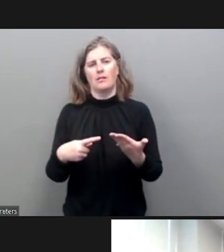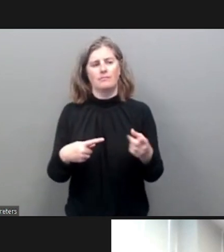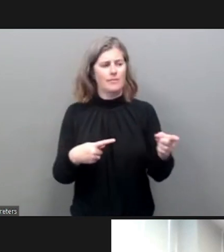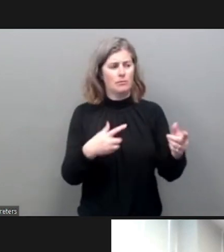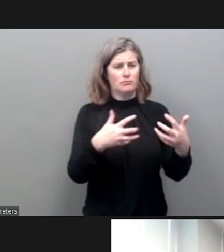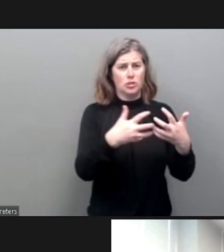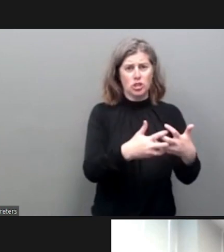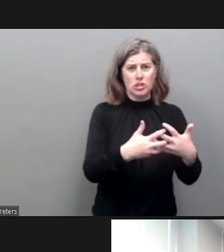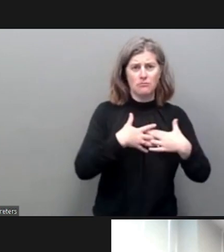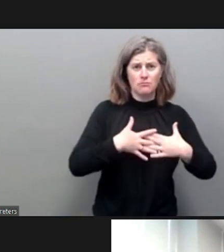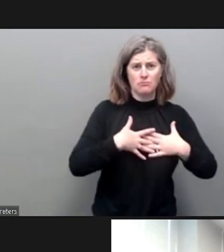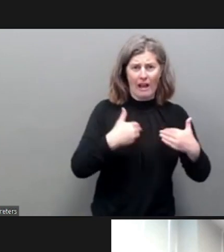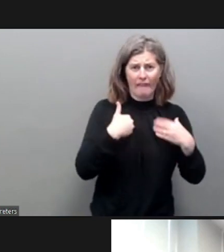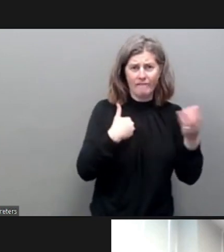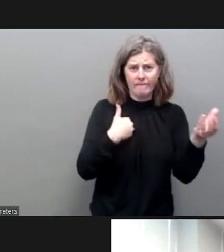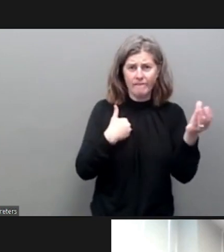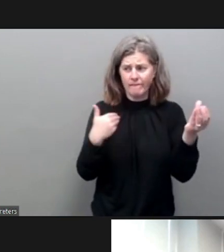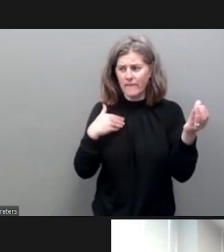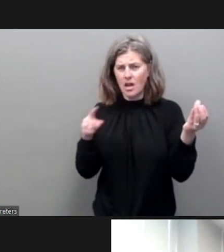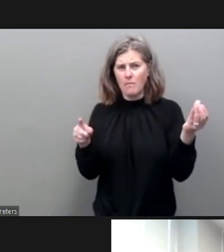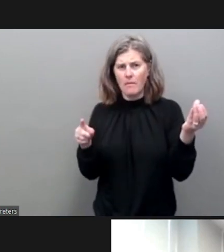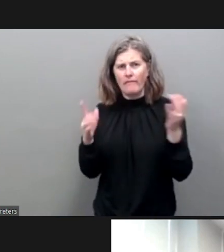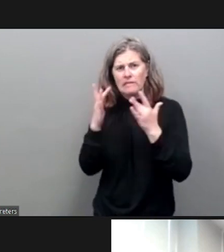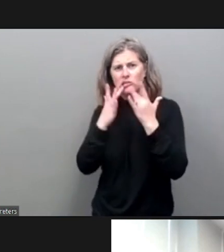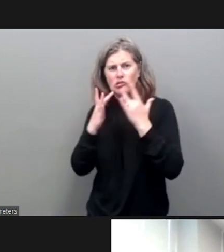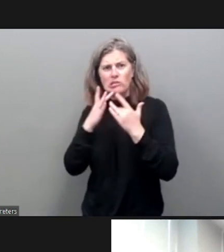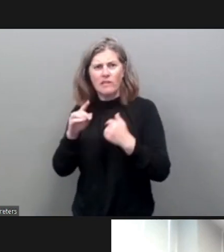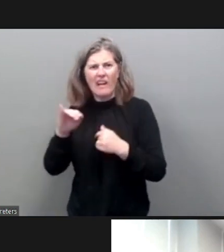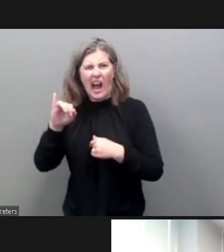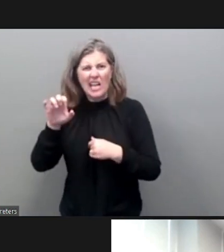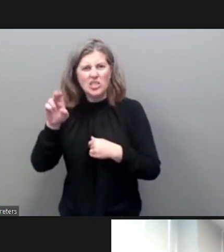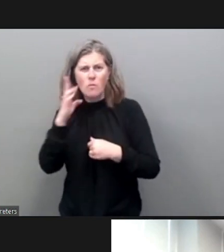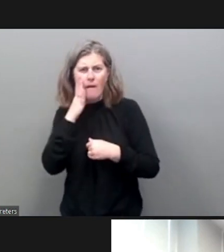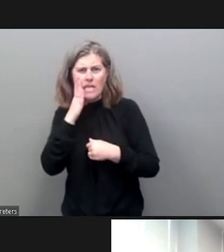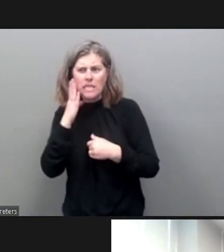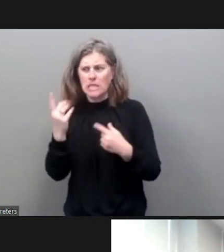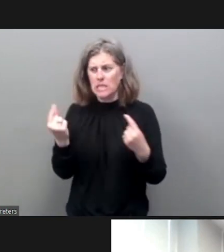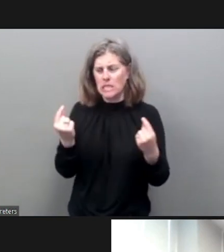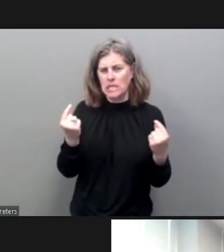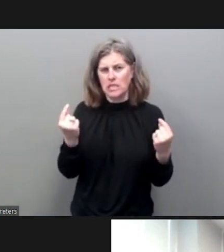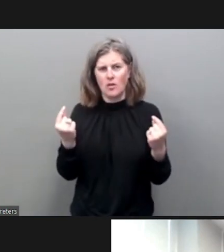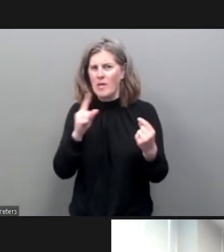that but we do have a shortage of ICU beds. So it doesn't matter if this was